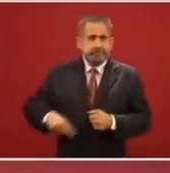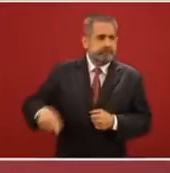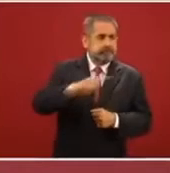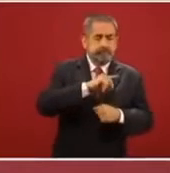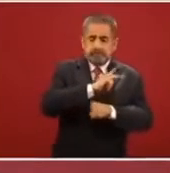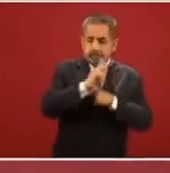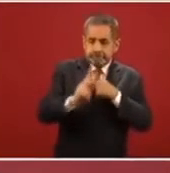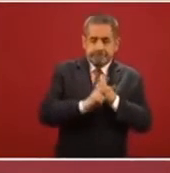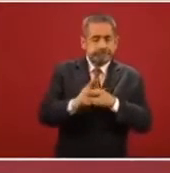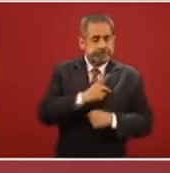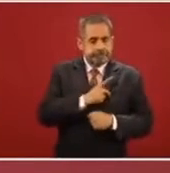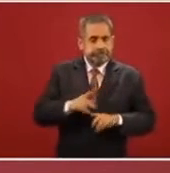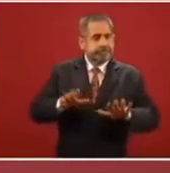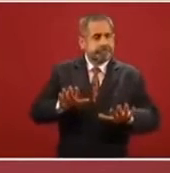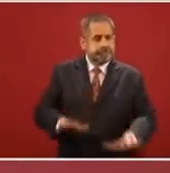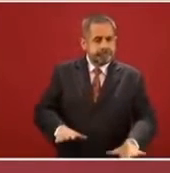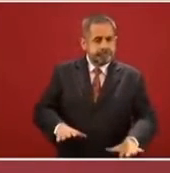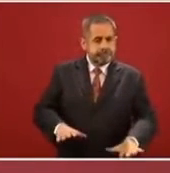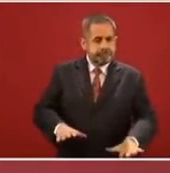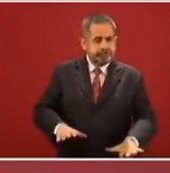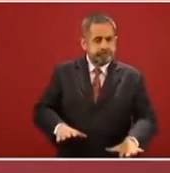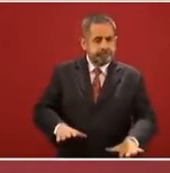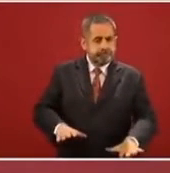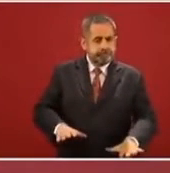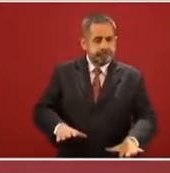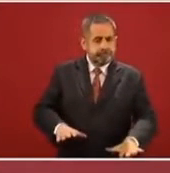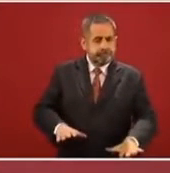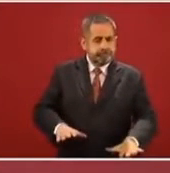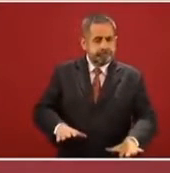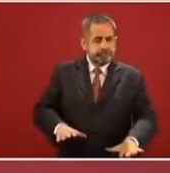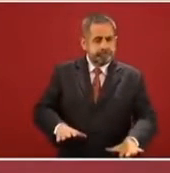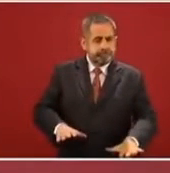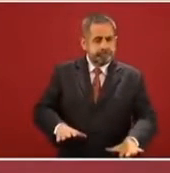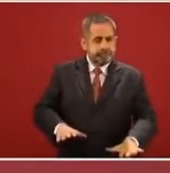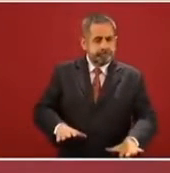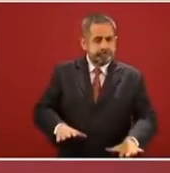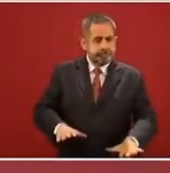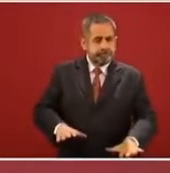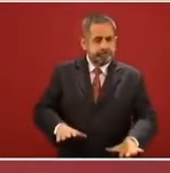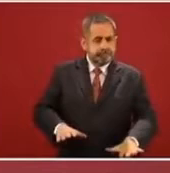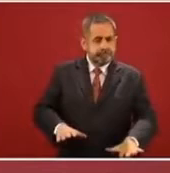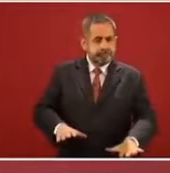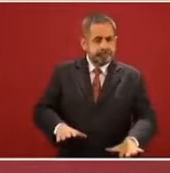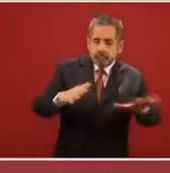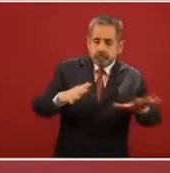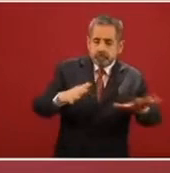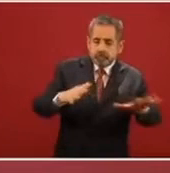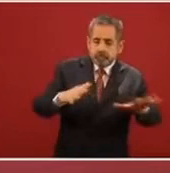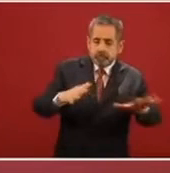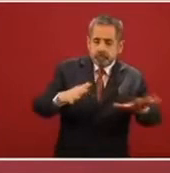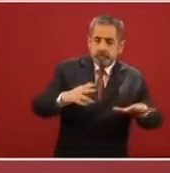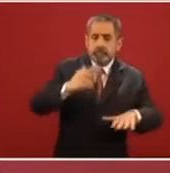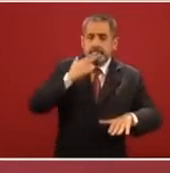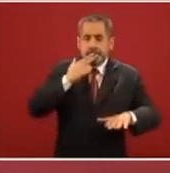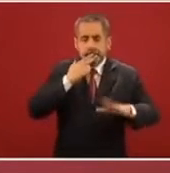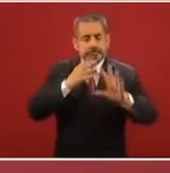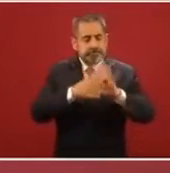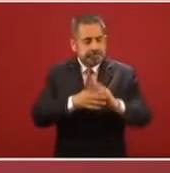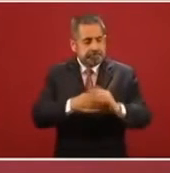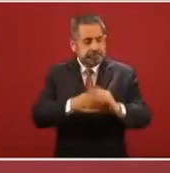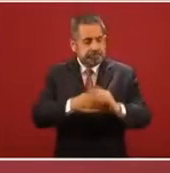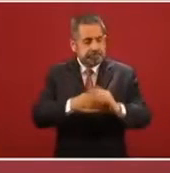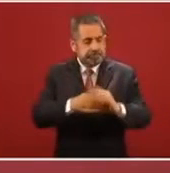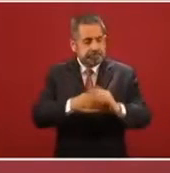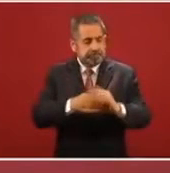y permear información útil and to permeate with useful information que permita tomar